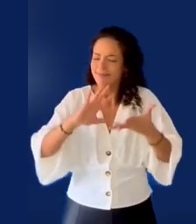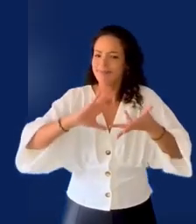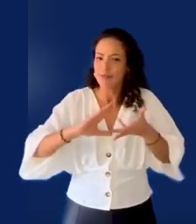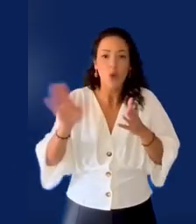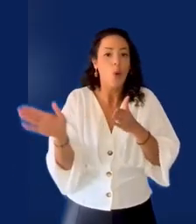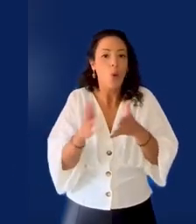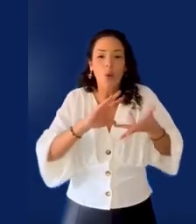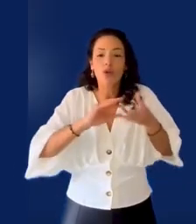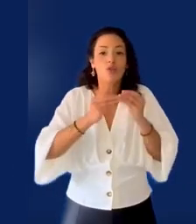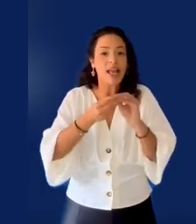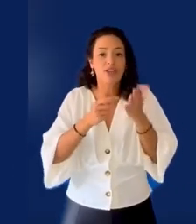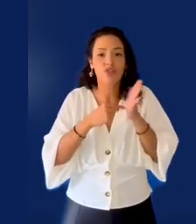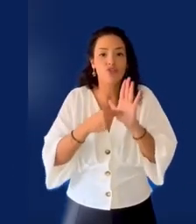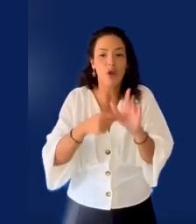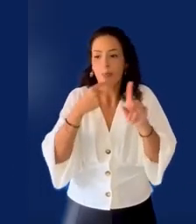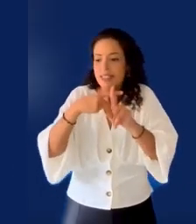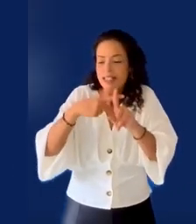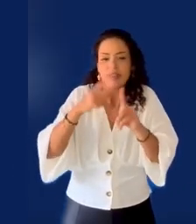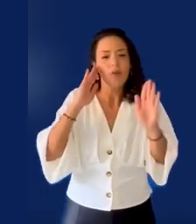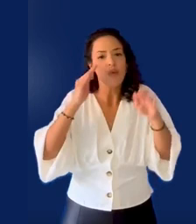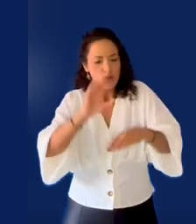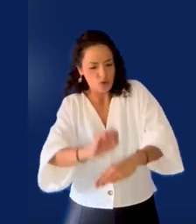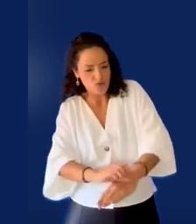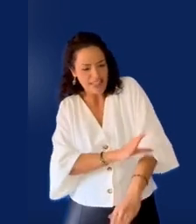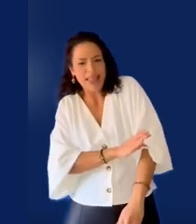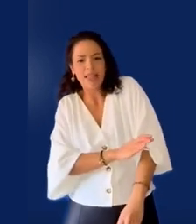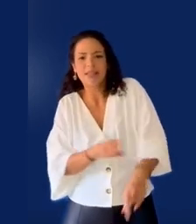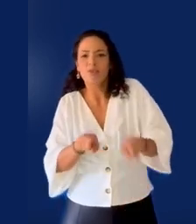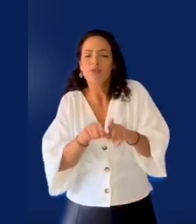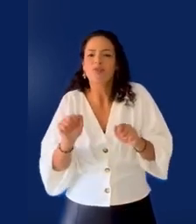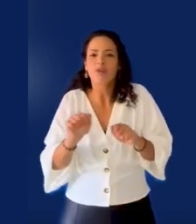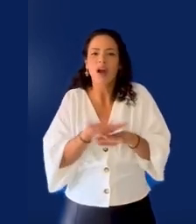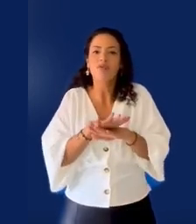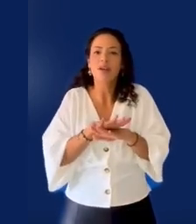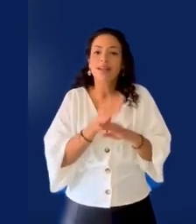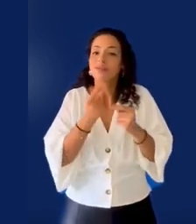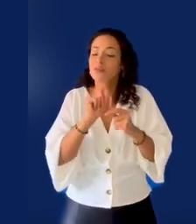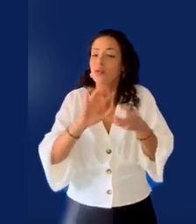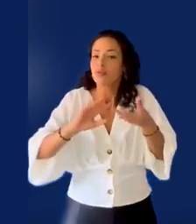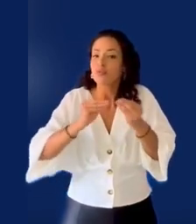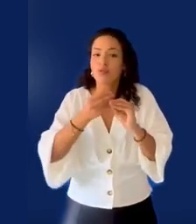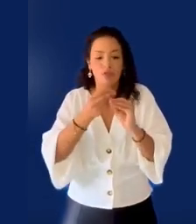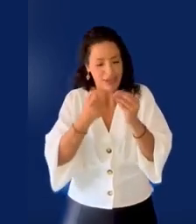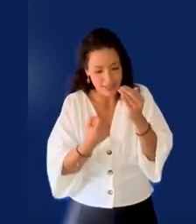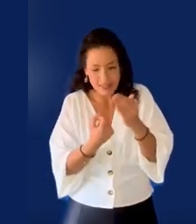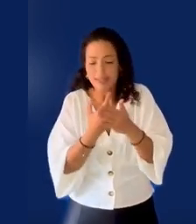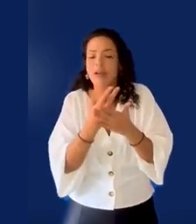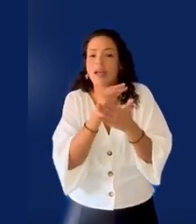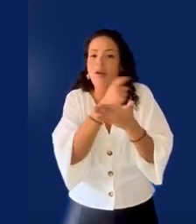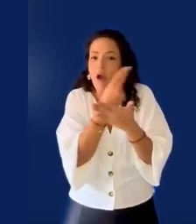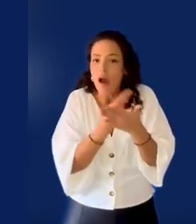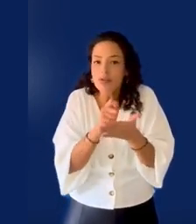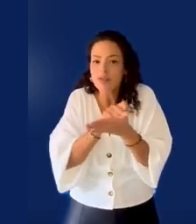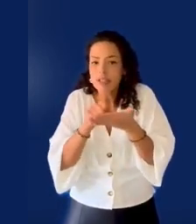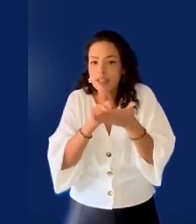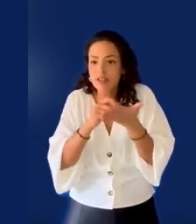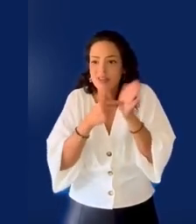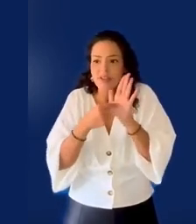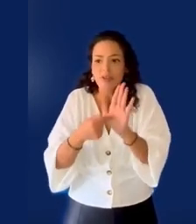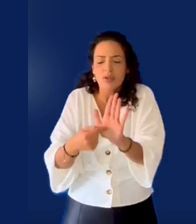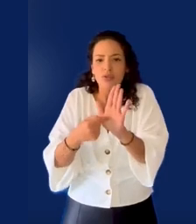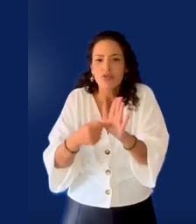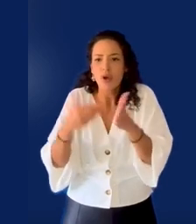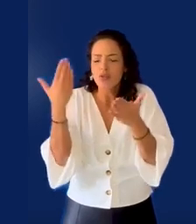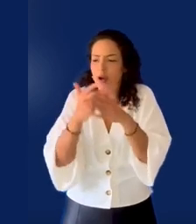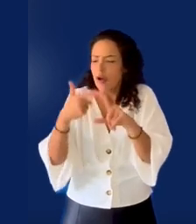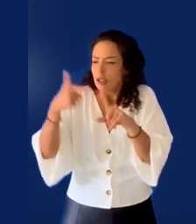will showcase positivity or focus on resilience and recovery. Sometimes what is produced in either art or written form reveals the true extent of the